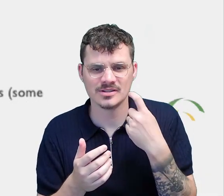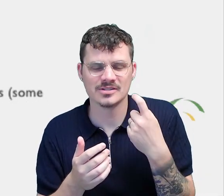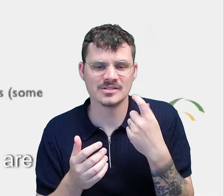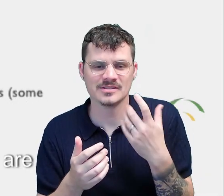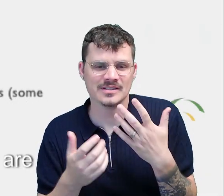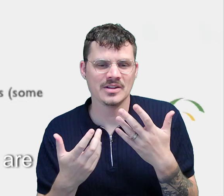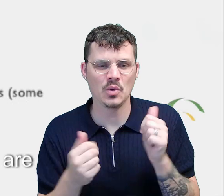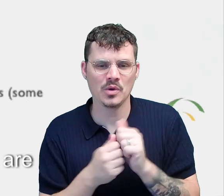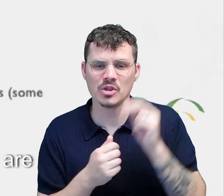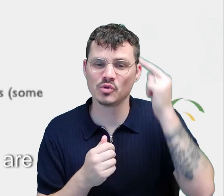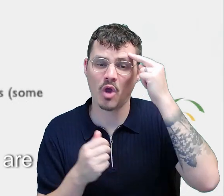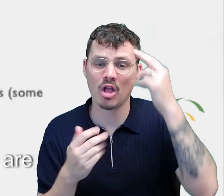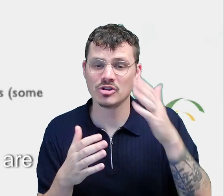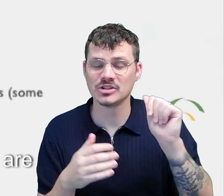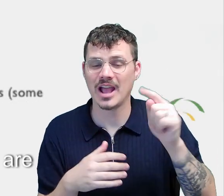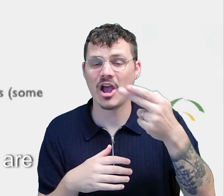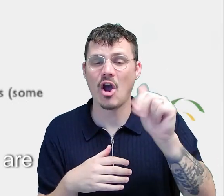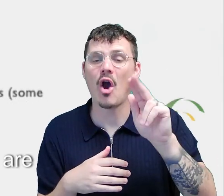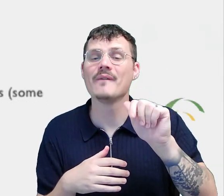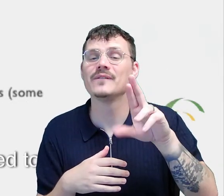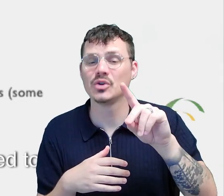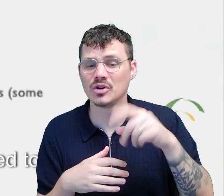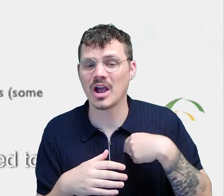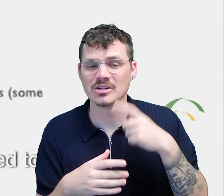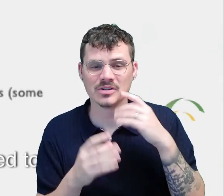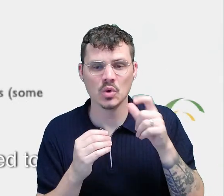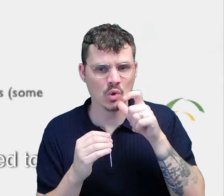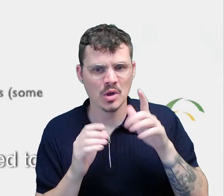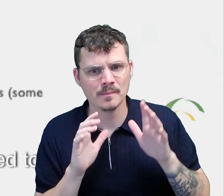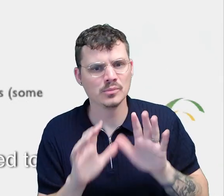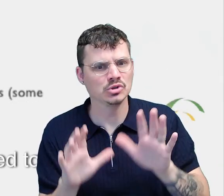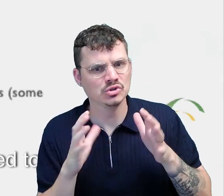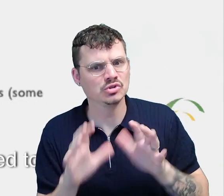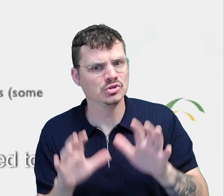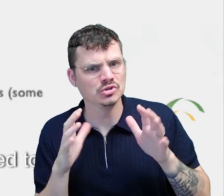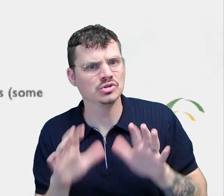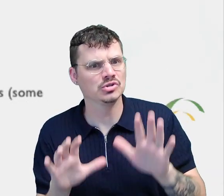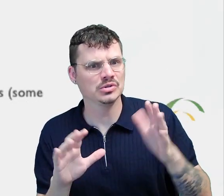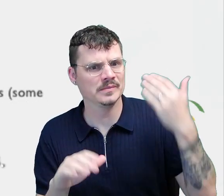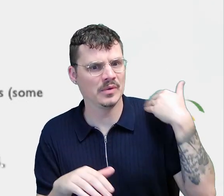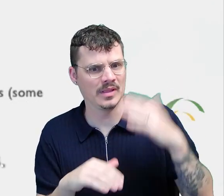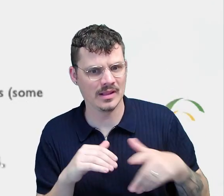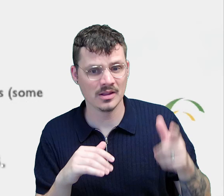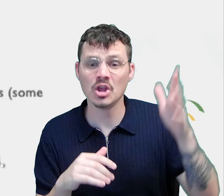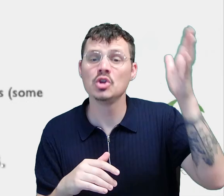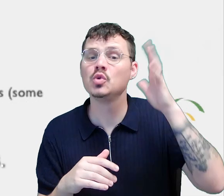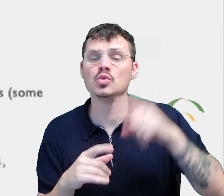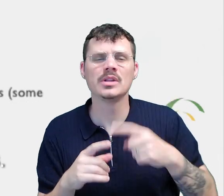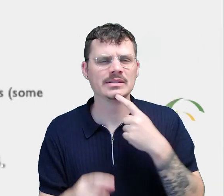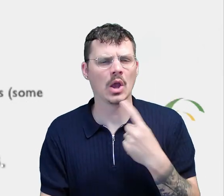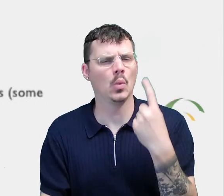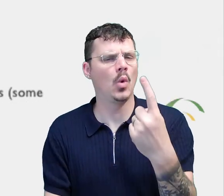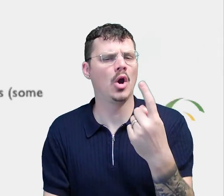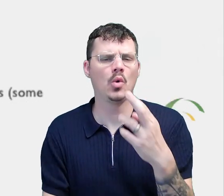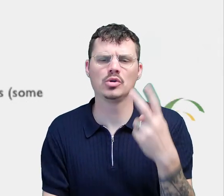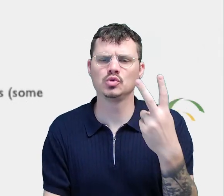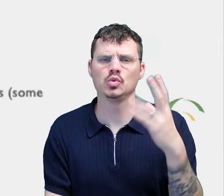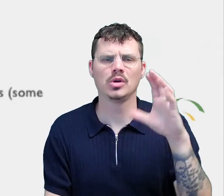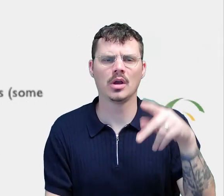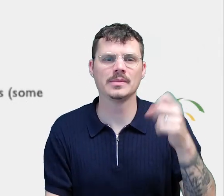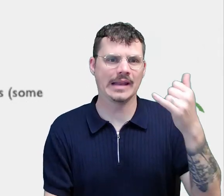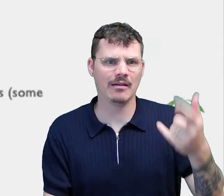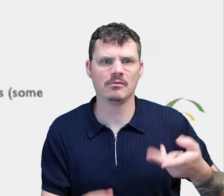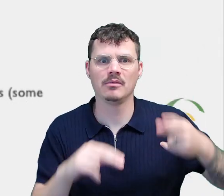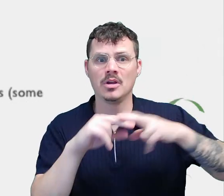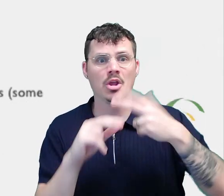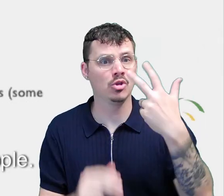on with the neurologists at Harvard who are even pushing this harder than they used to. They used to say 1 or 2 cups. Now they're saying 3